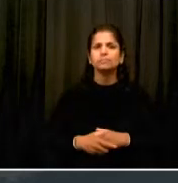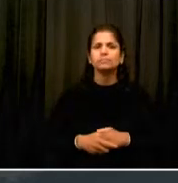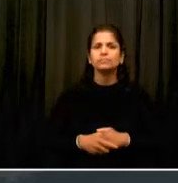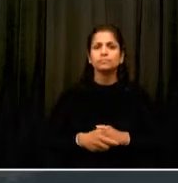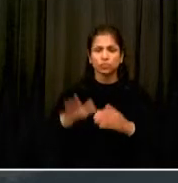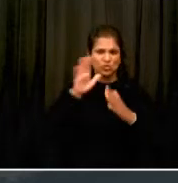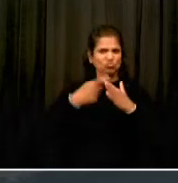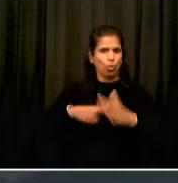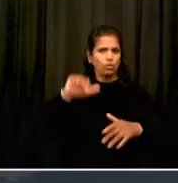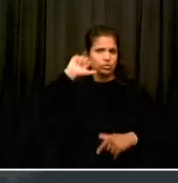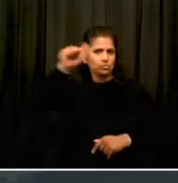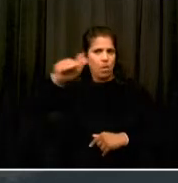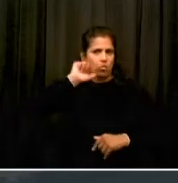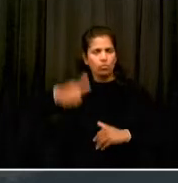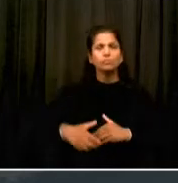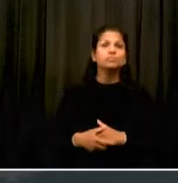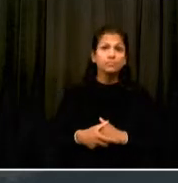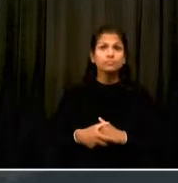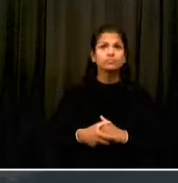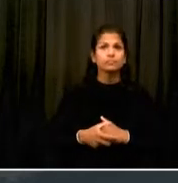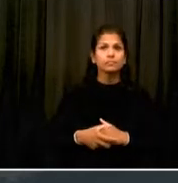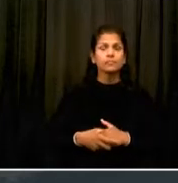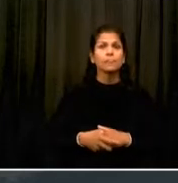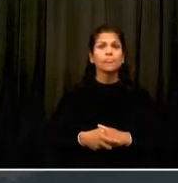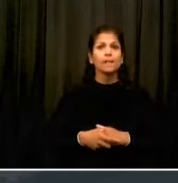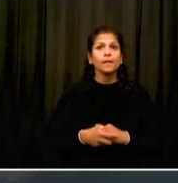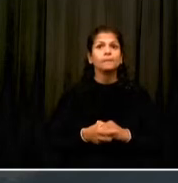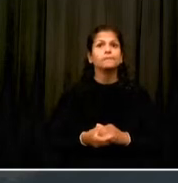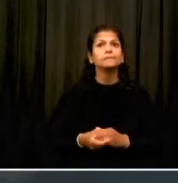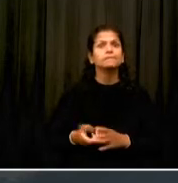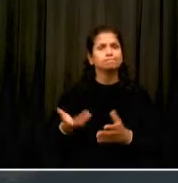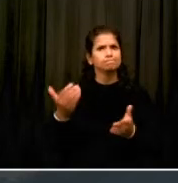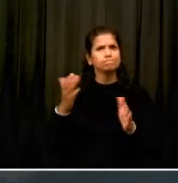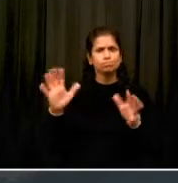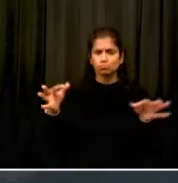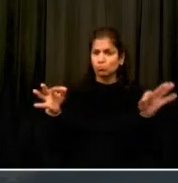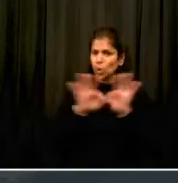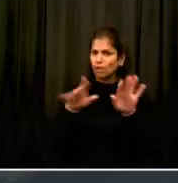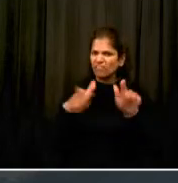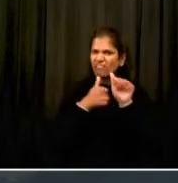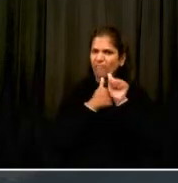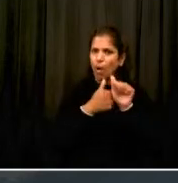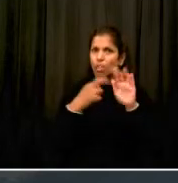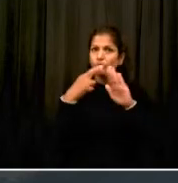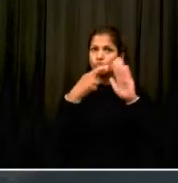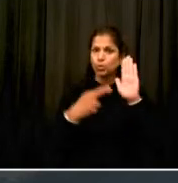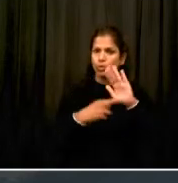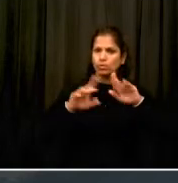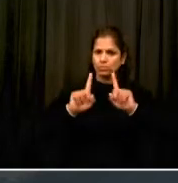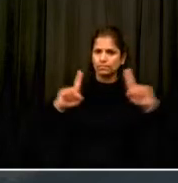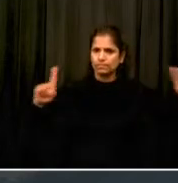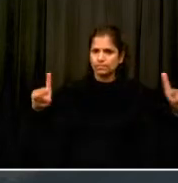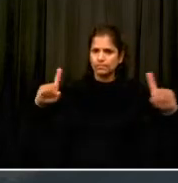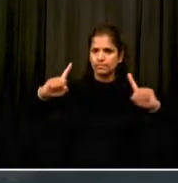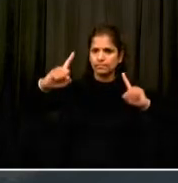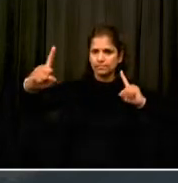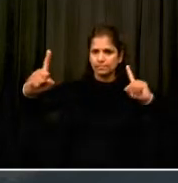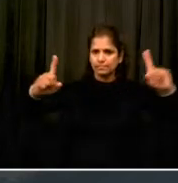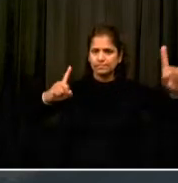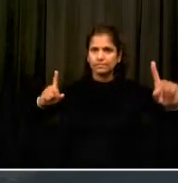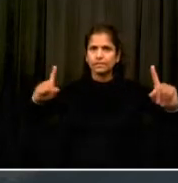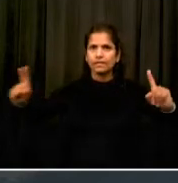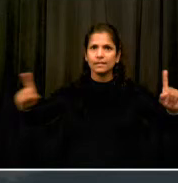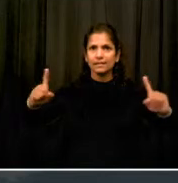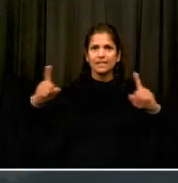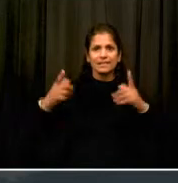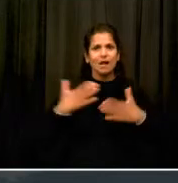distancing, there'll be smart efforts to keep people safe, but it's also going to provide a lot of wonderful relief for residents of those neighborhoods and folks from